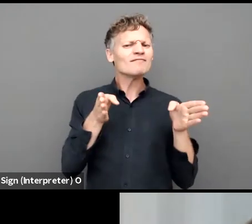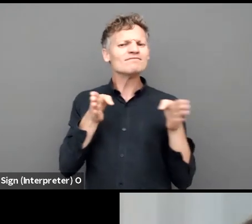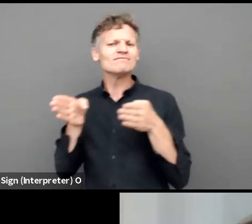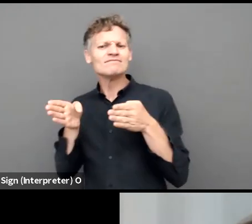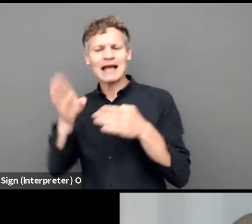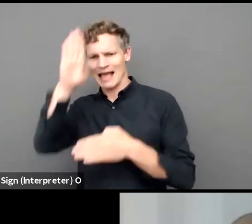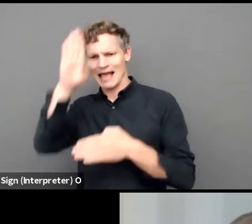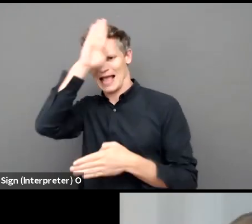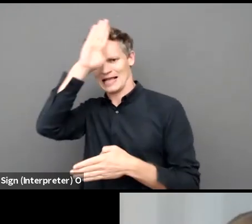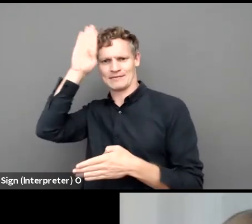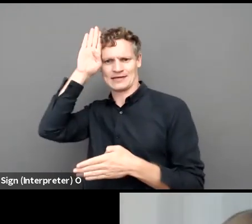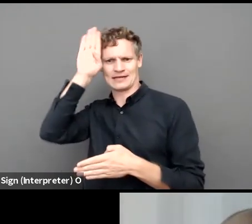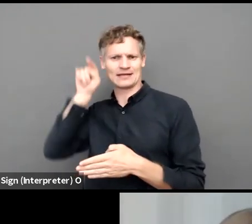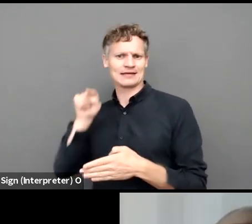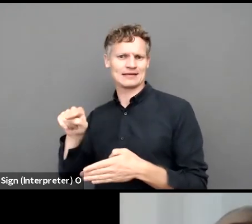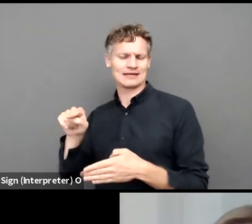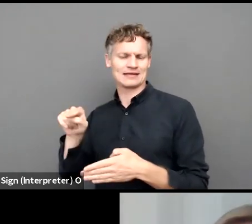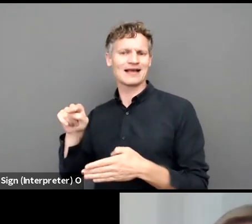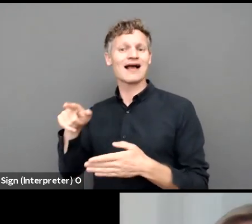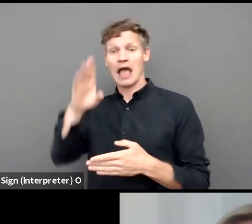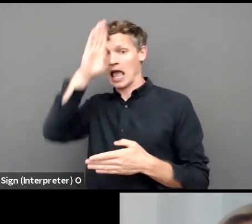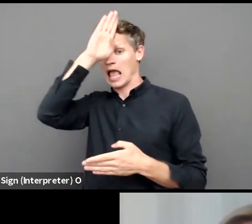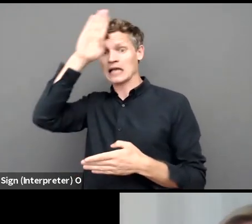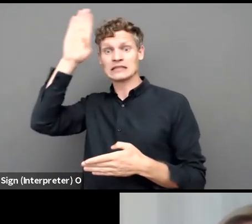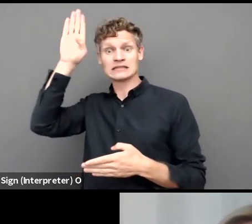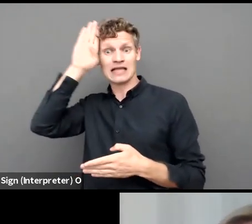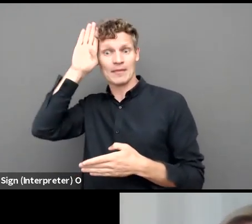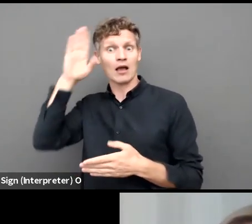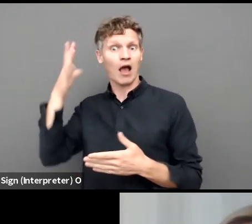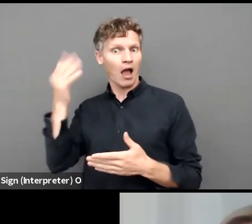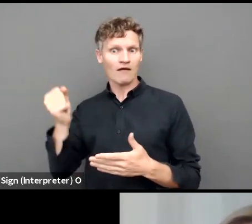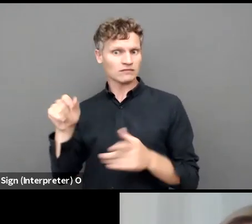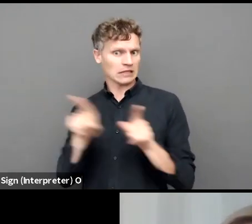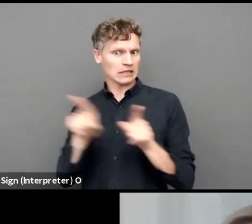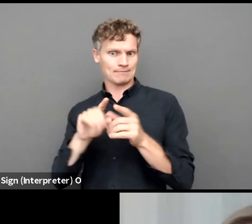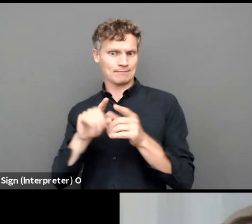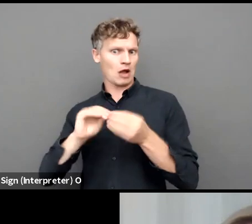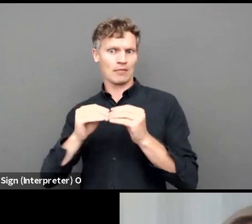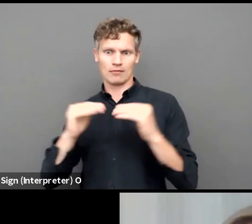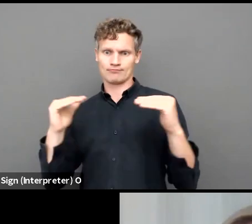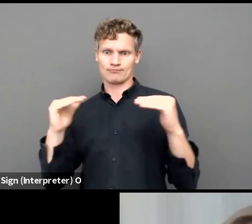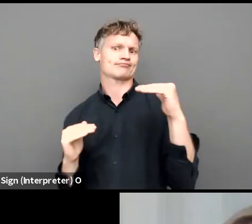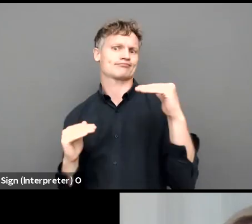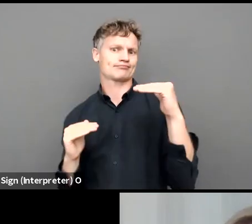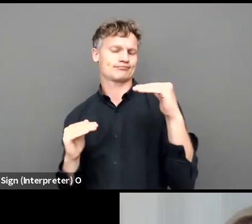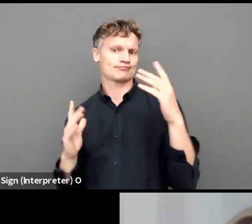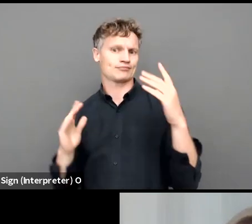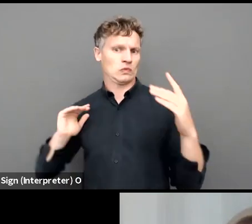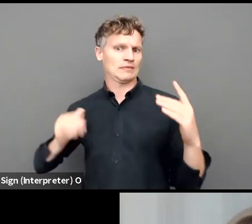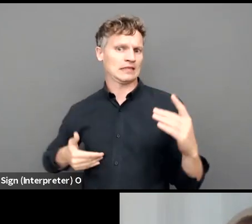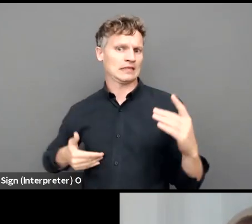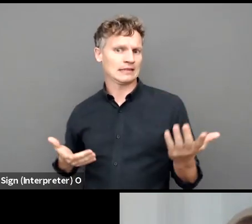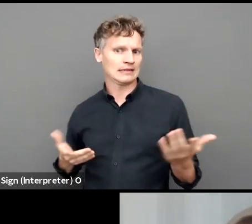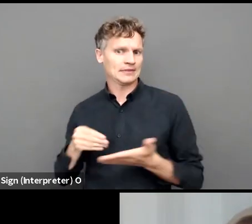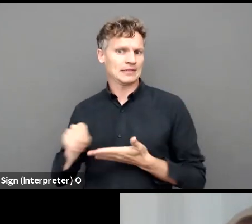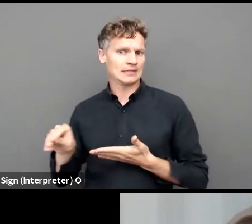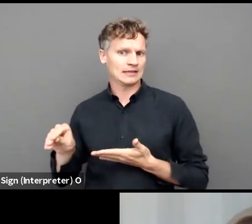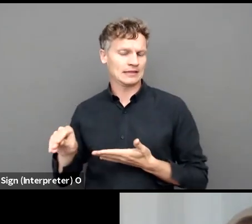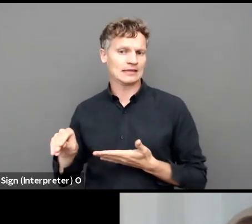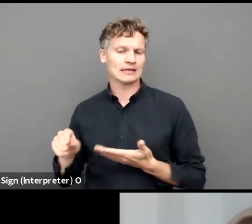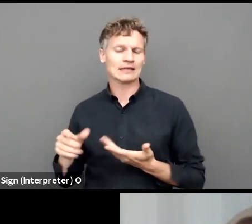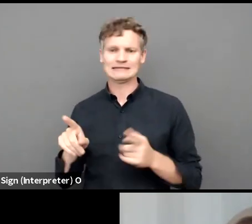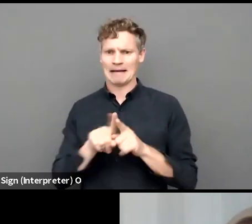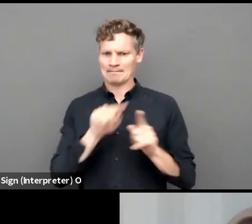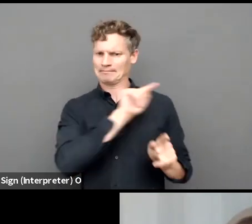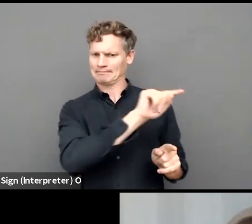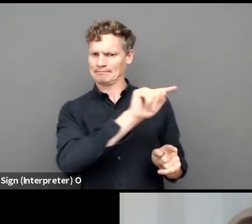we know is not exempt from being tough on women, as is other industries. The question to you is, do you believe that